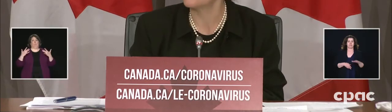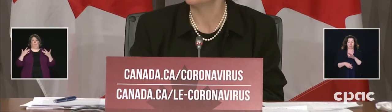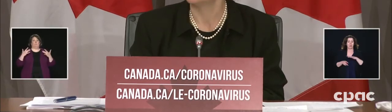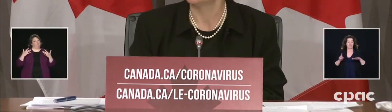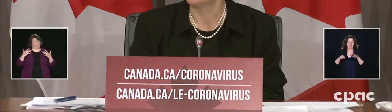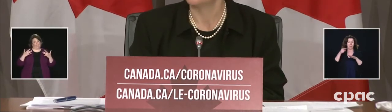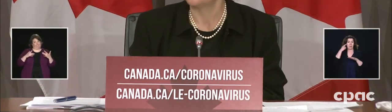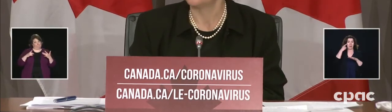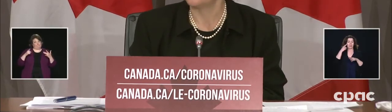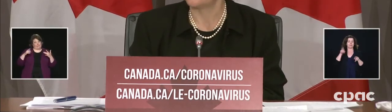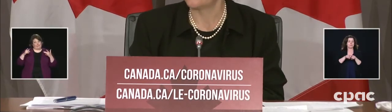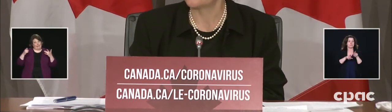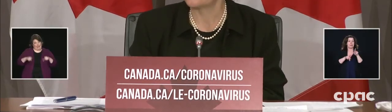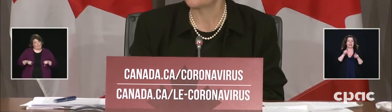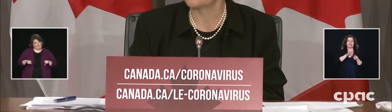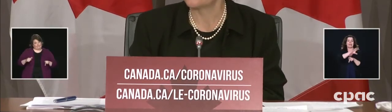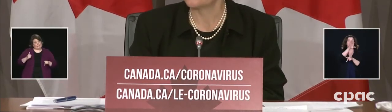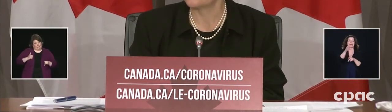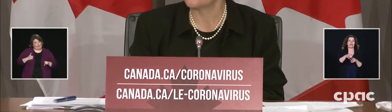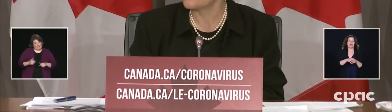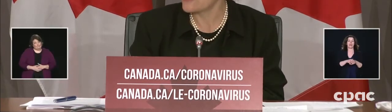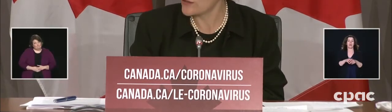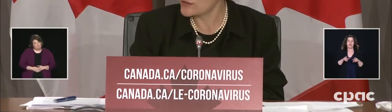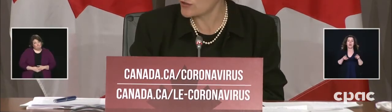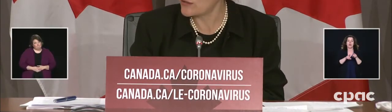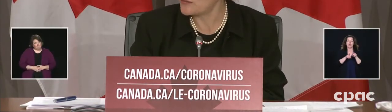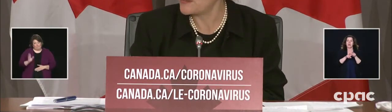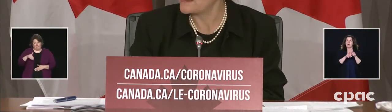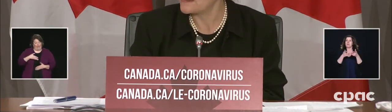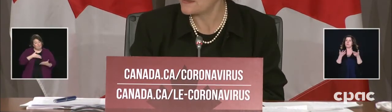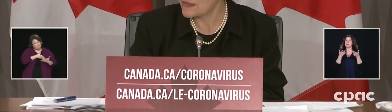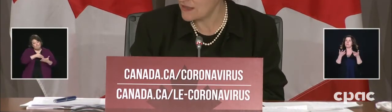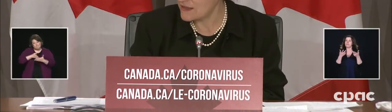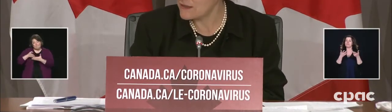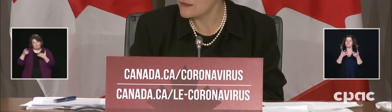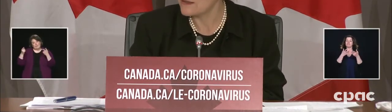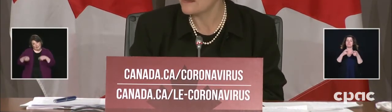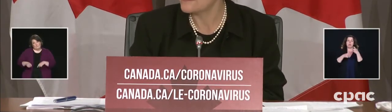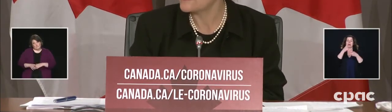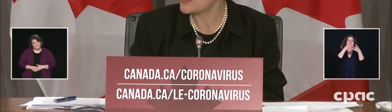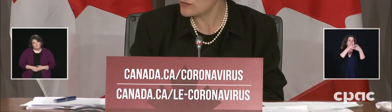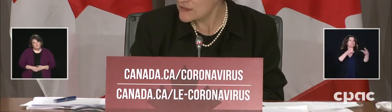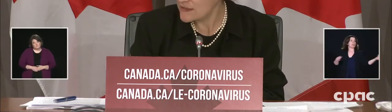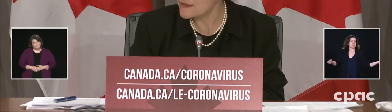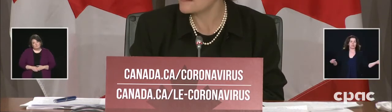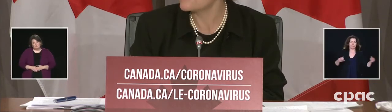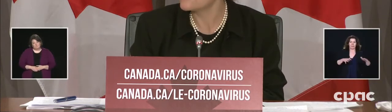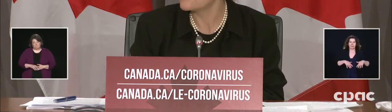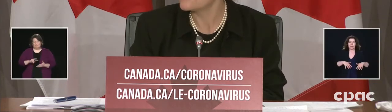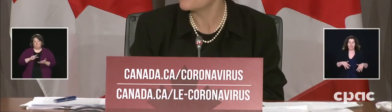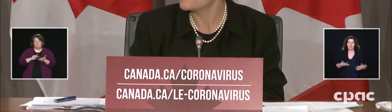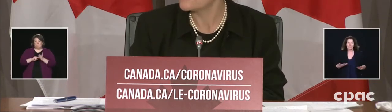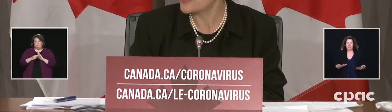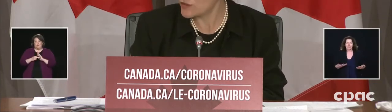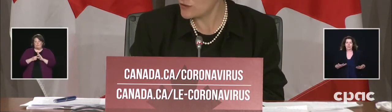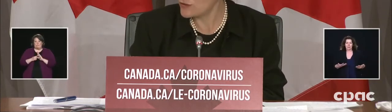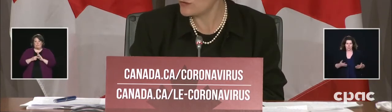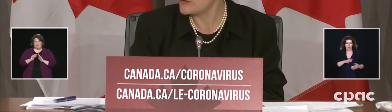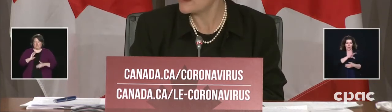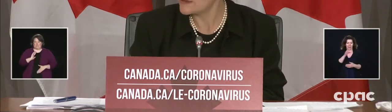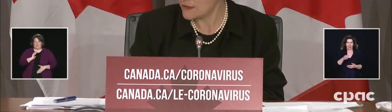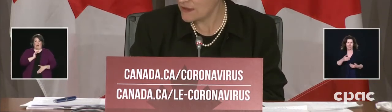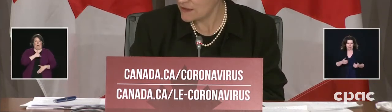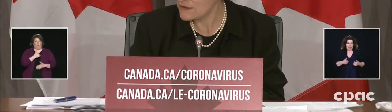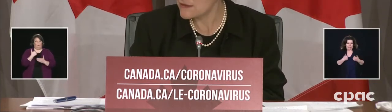Canada, and it is our job today to listen